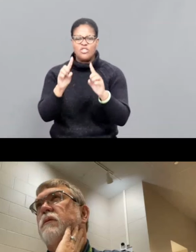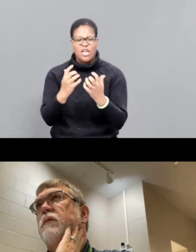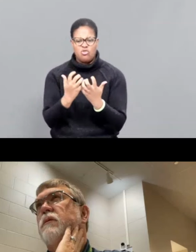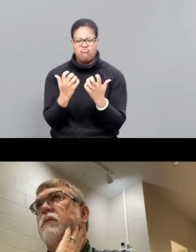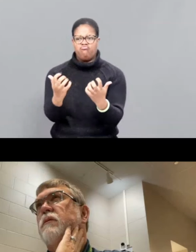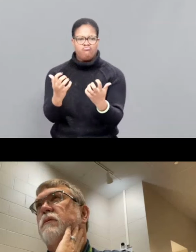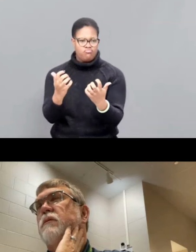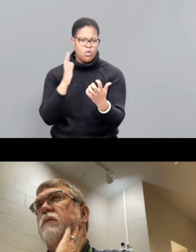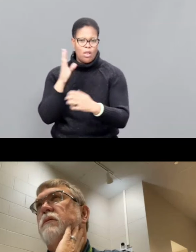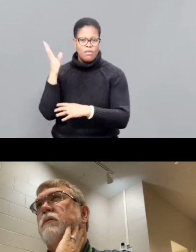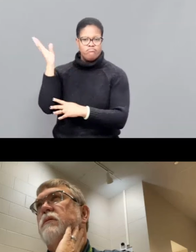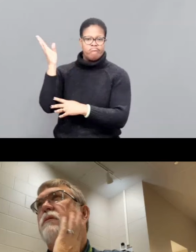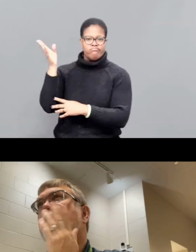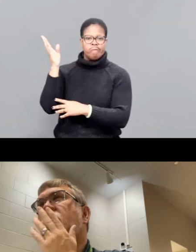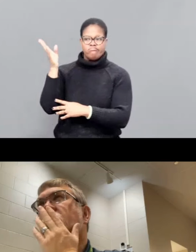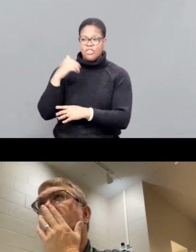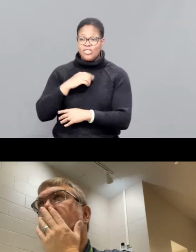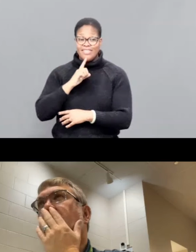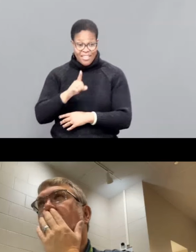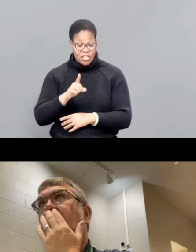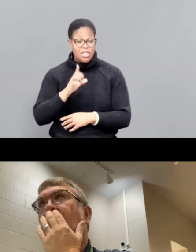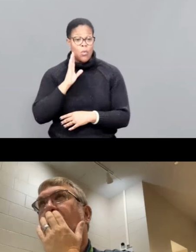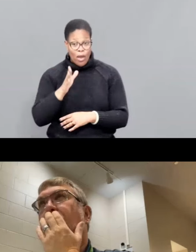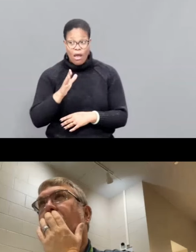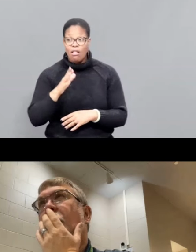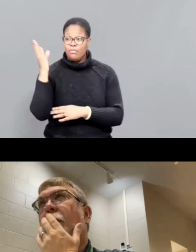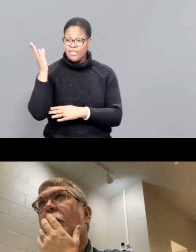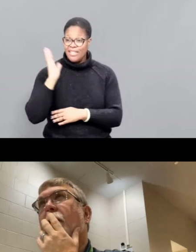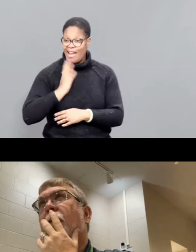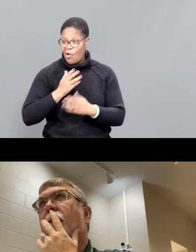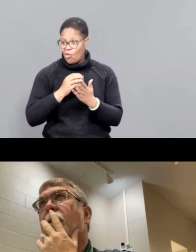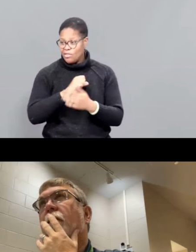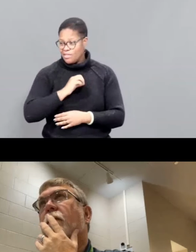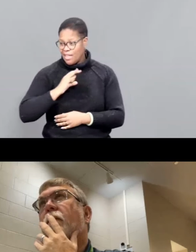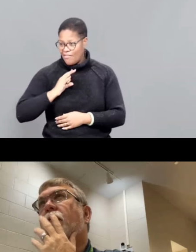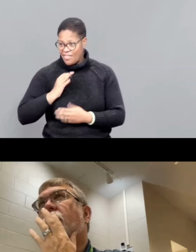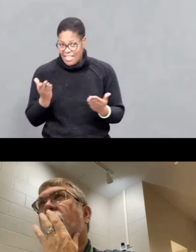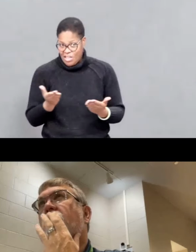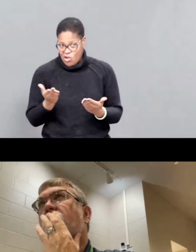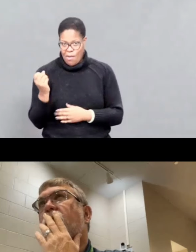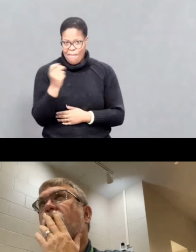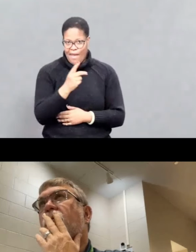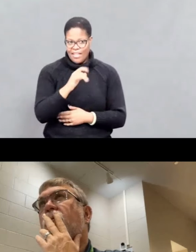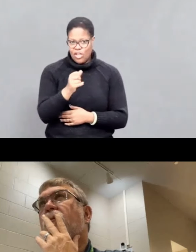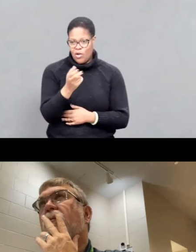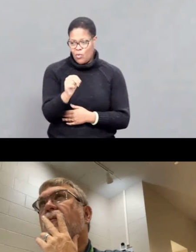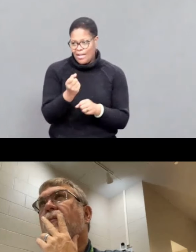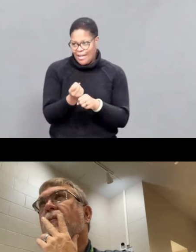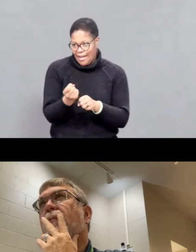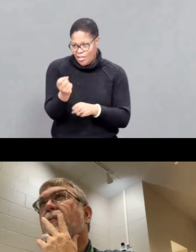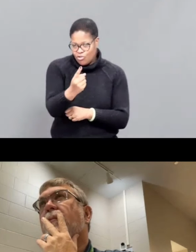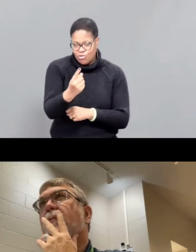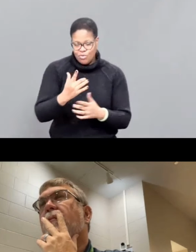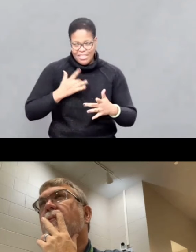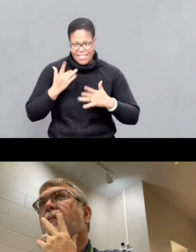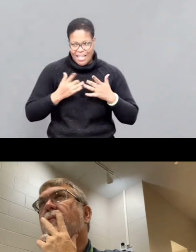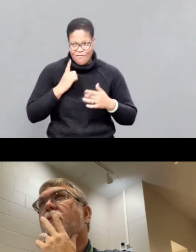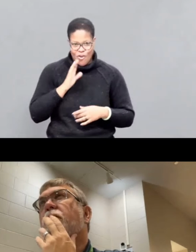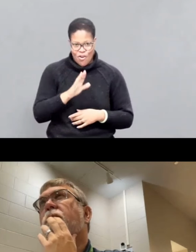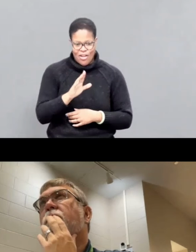excited about that. She's actually going to deliver it to our staff here when we return in January. So we're excited for